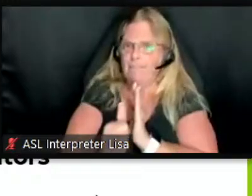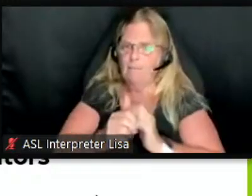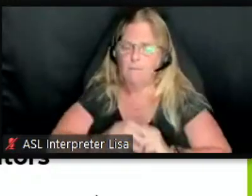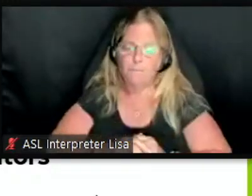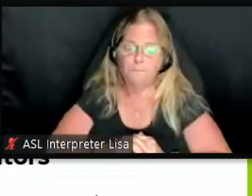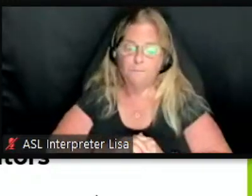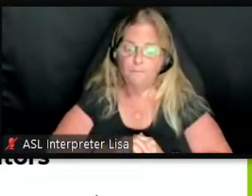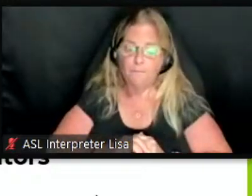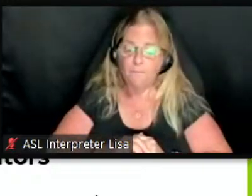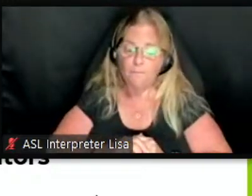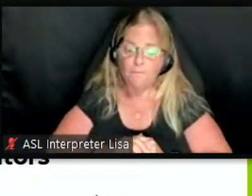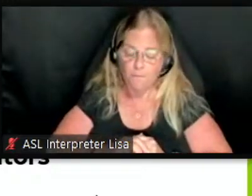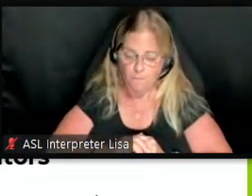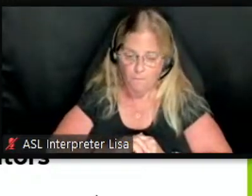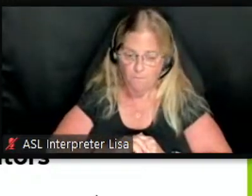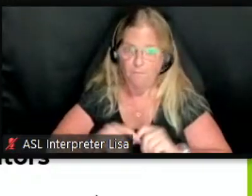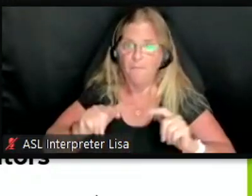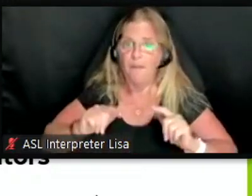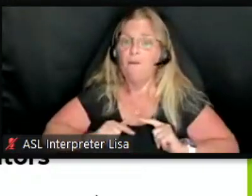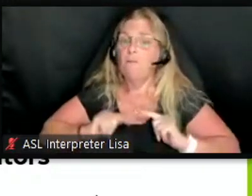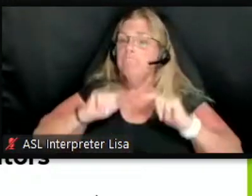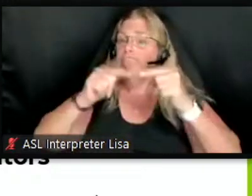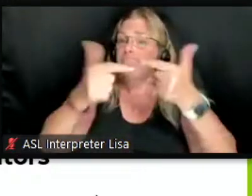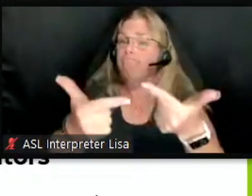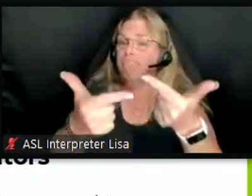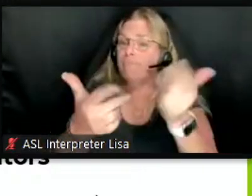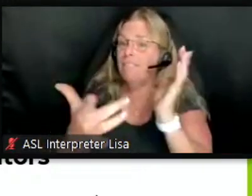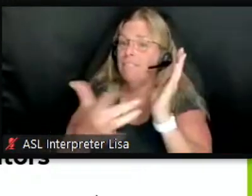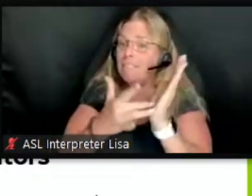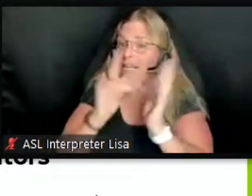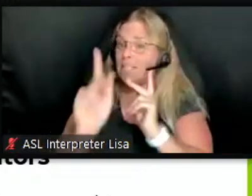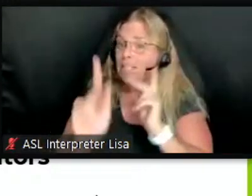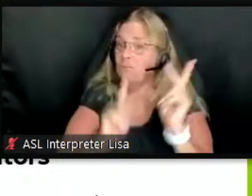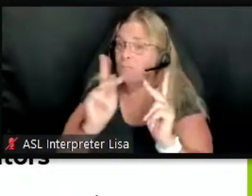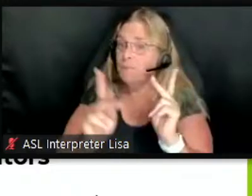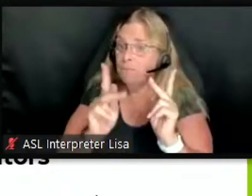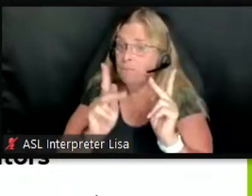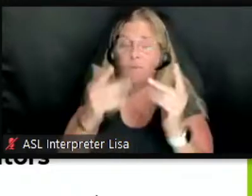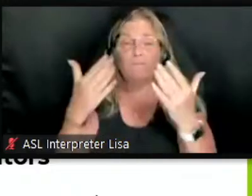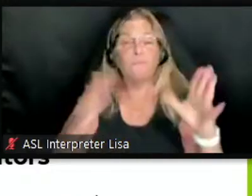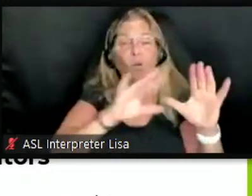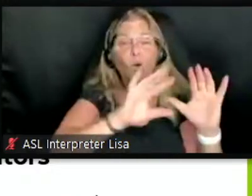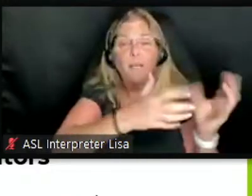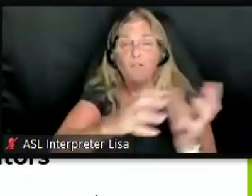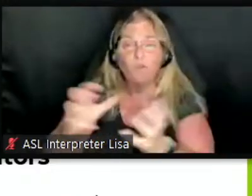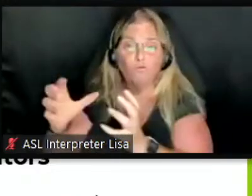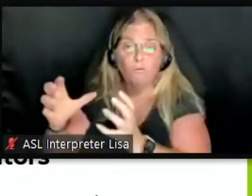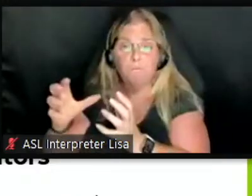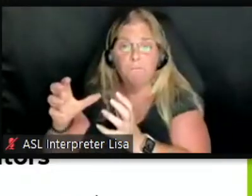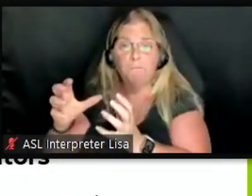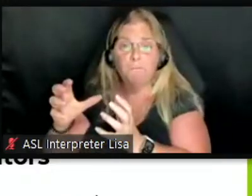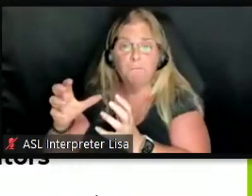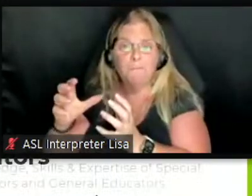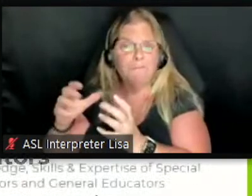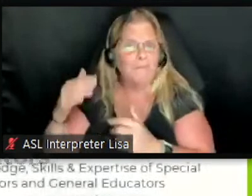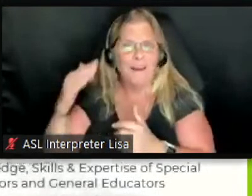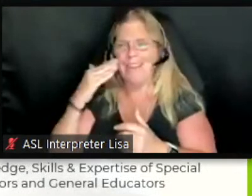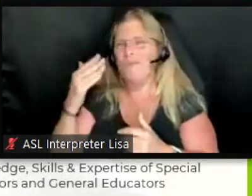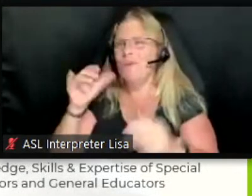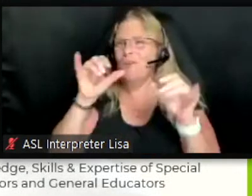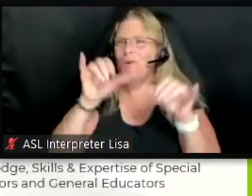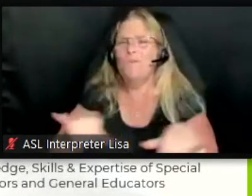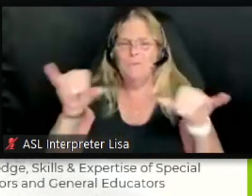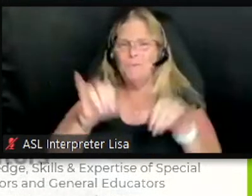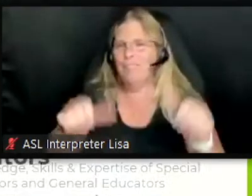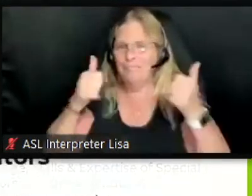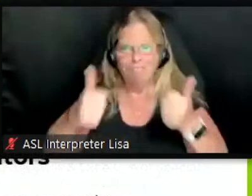it over to the tech folks to get us into the small groups. I think we know the routine now. We've got note takers